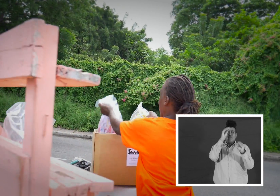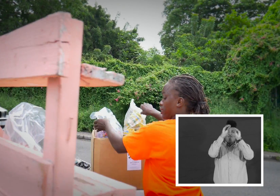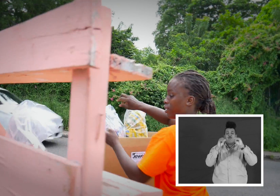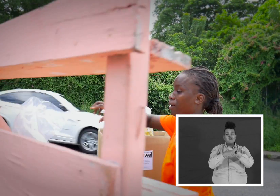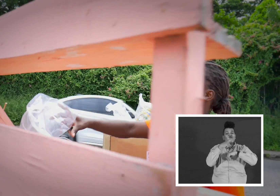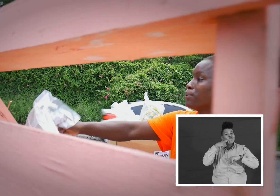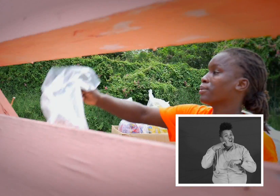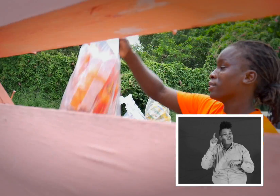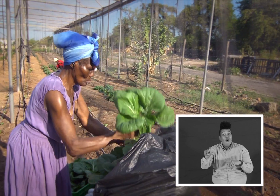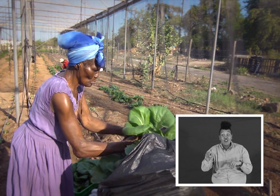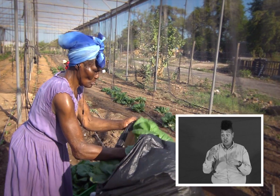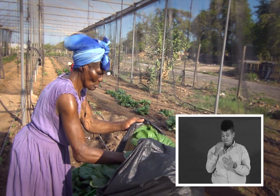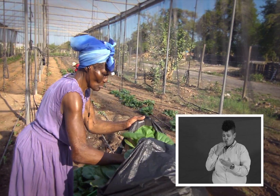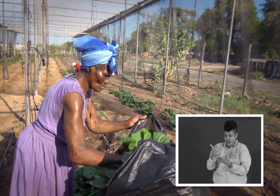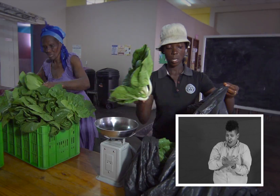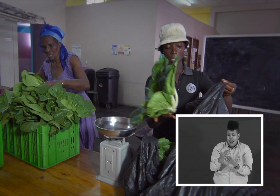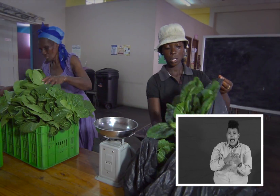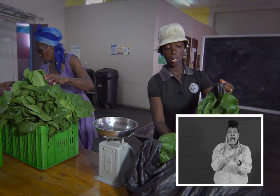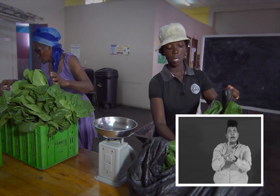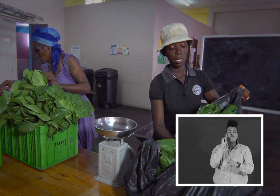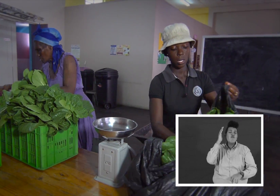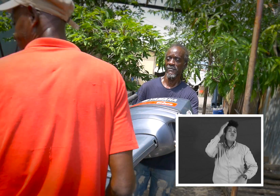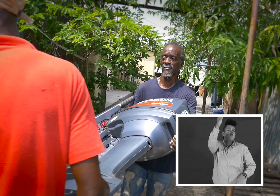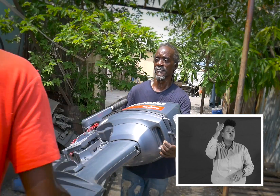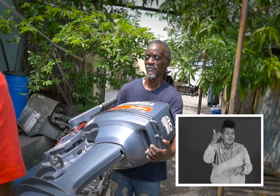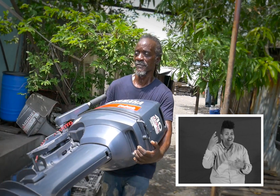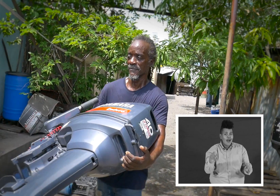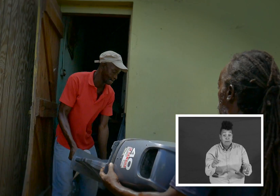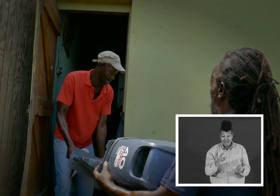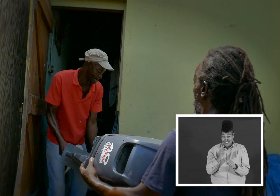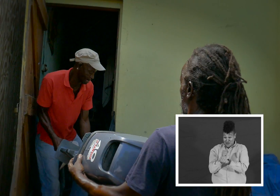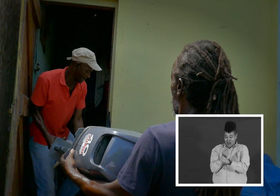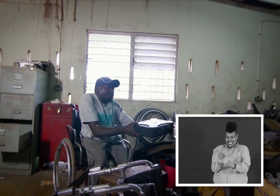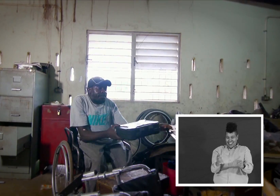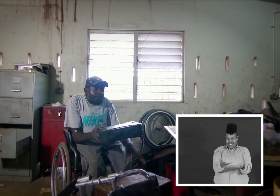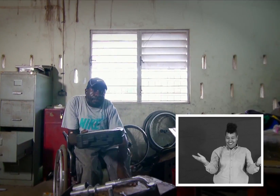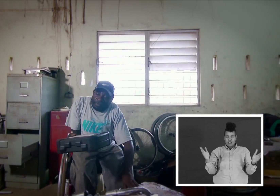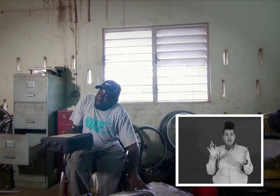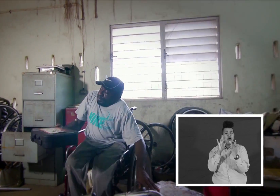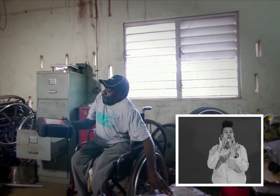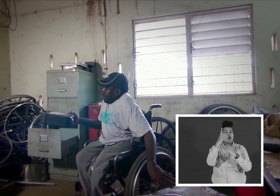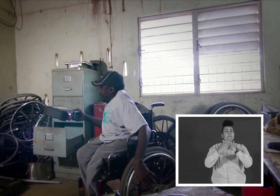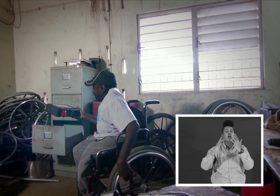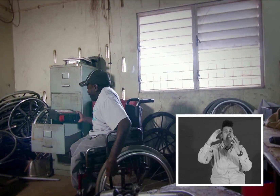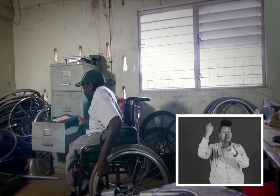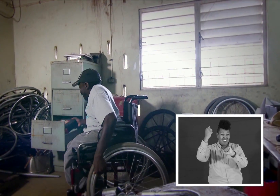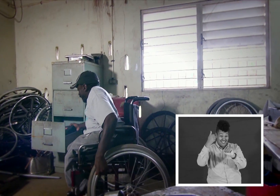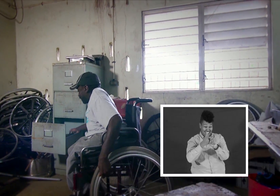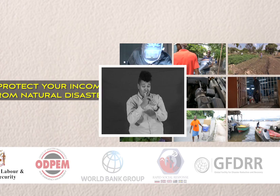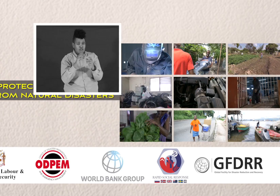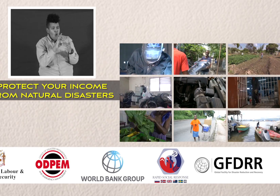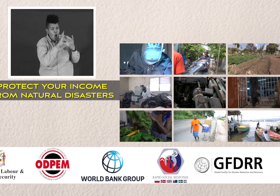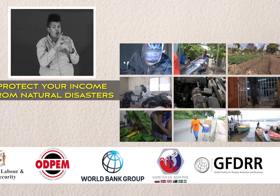and your stocks dry. Harvest your crops and store them for the hard times ahead. Secure your work environment. Contact the parish disaster